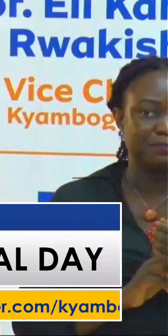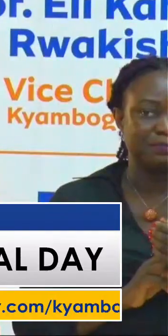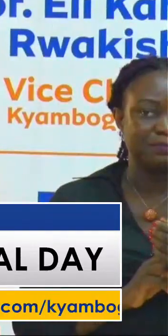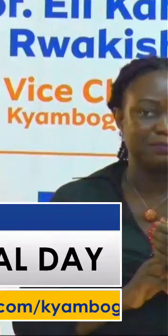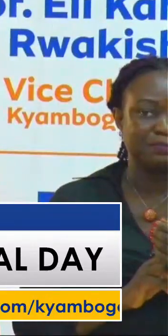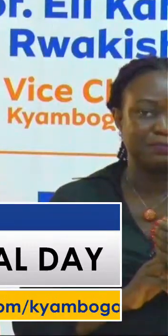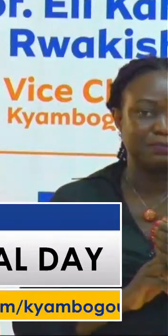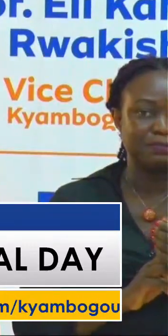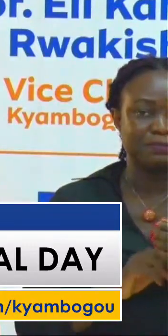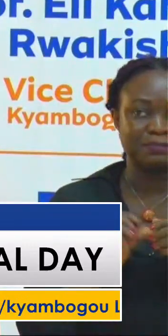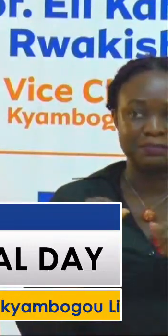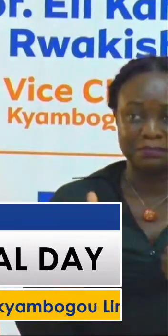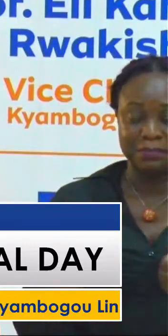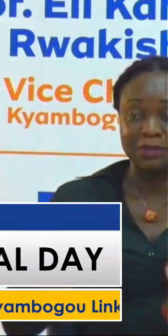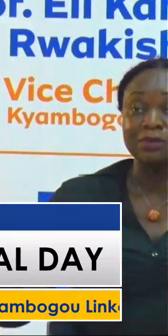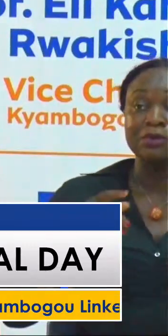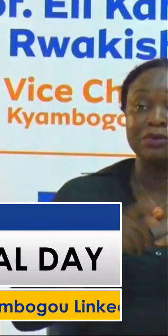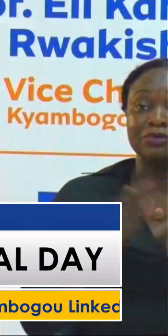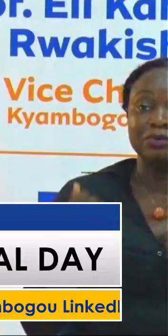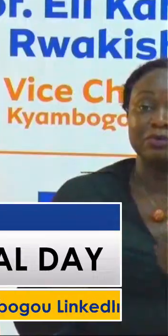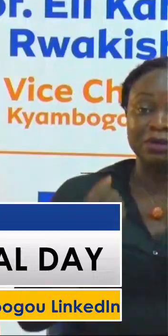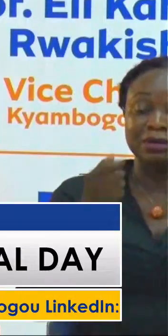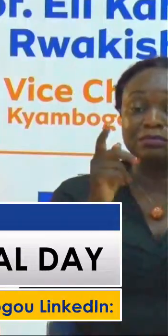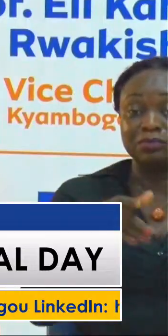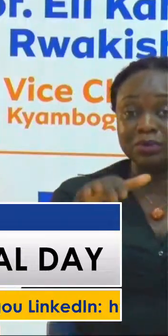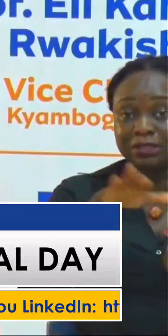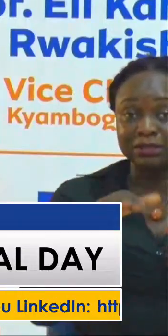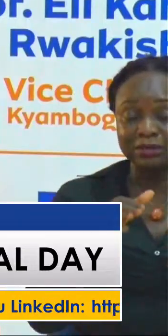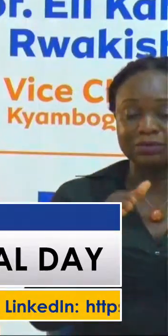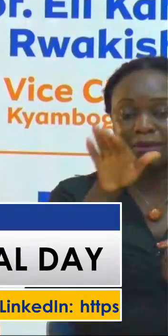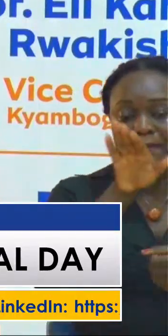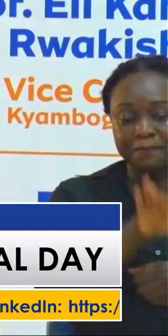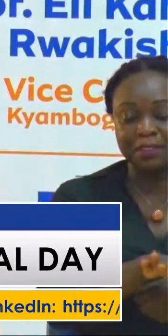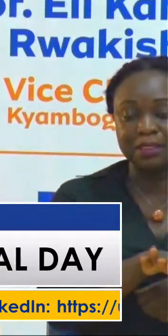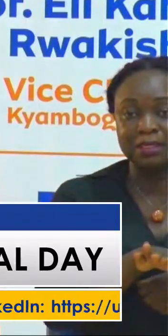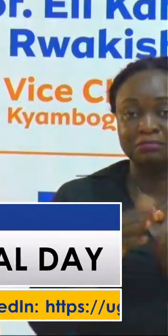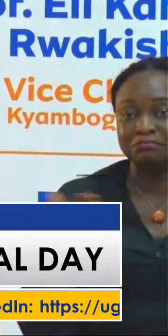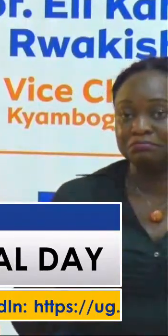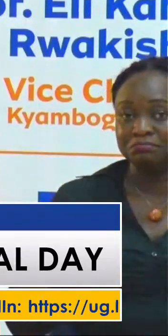They are yet to come. So when they reached Kahama, they stopped.